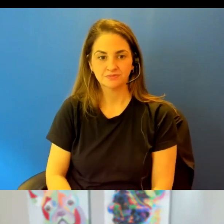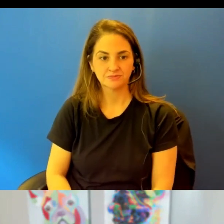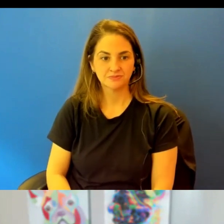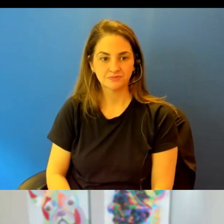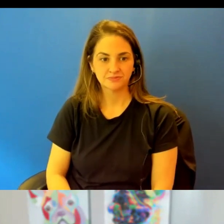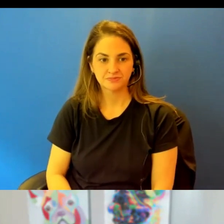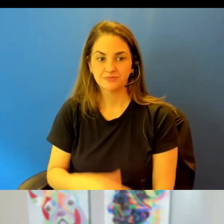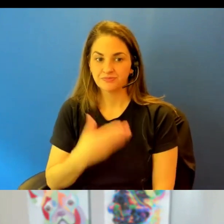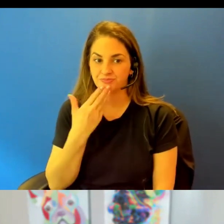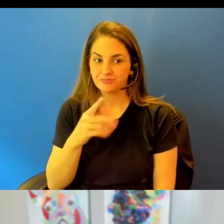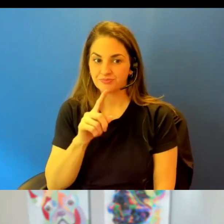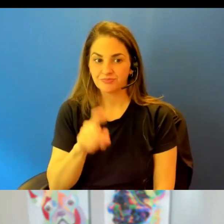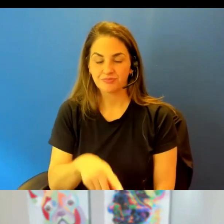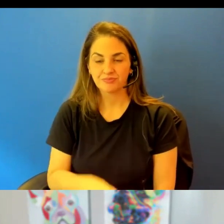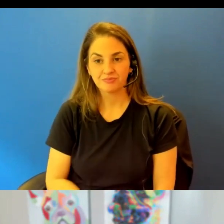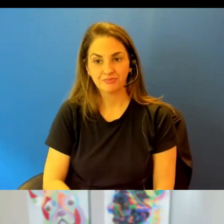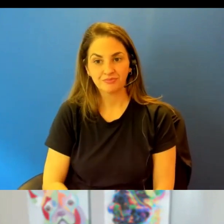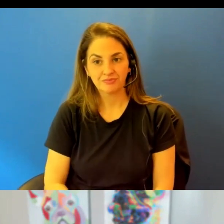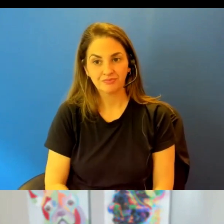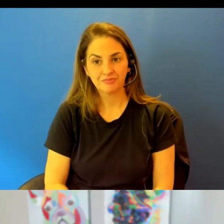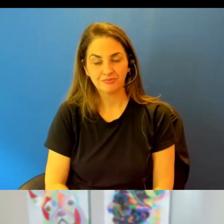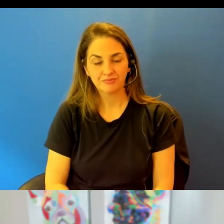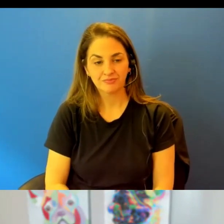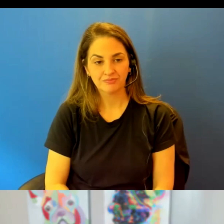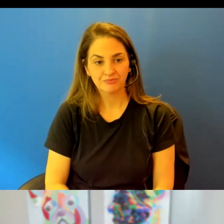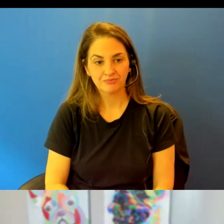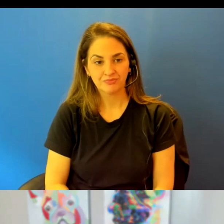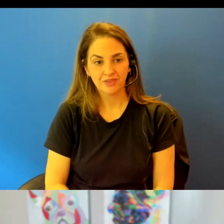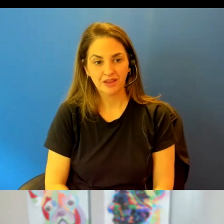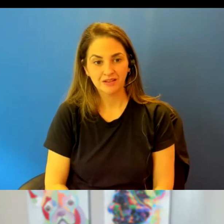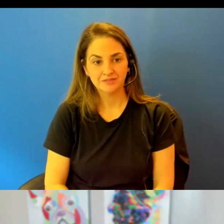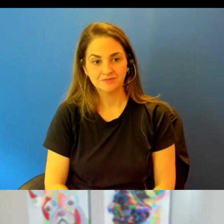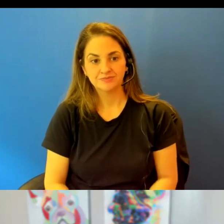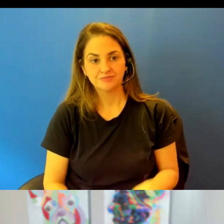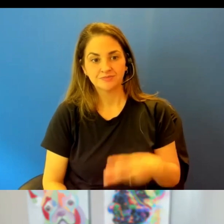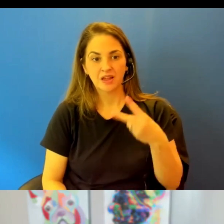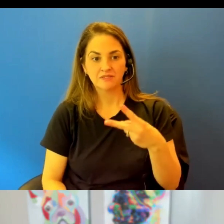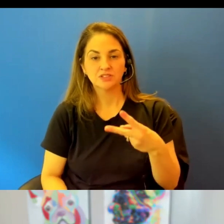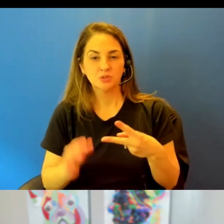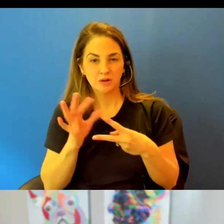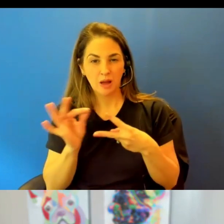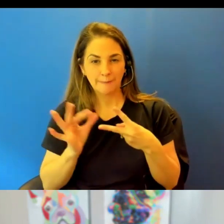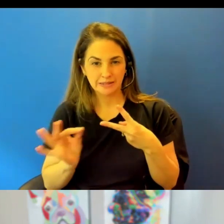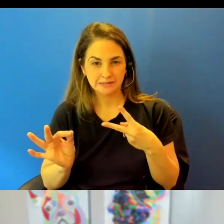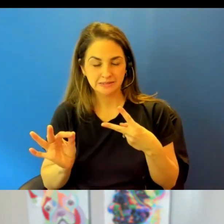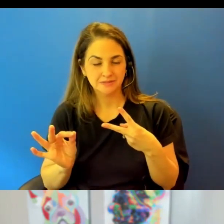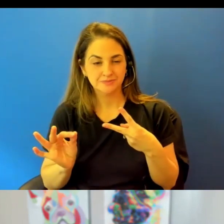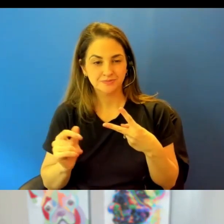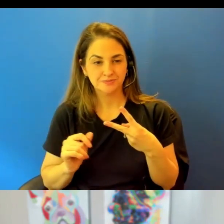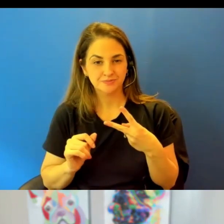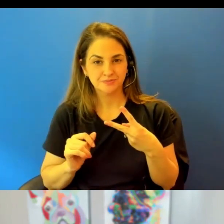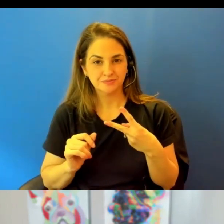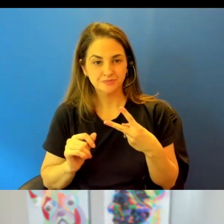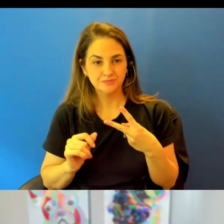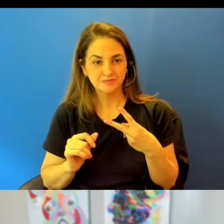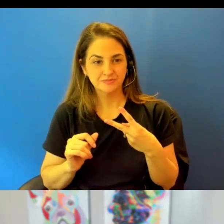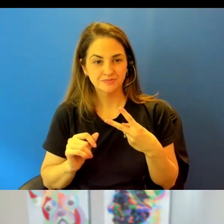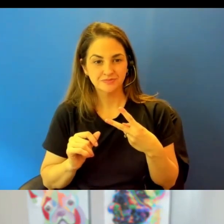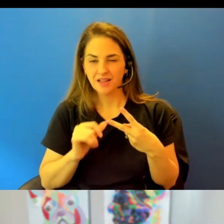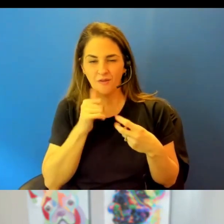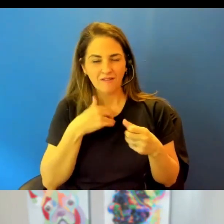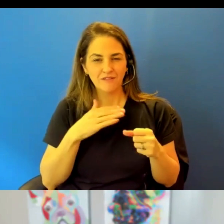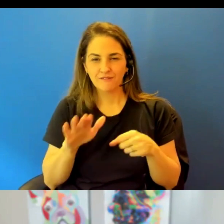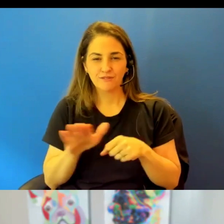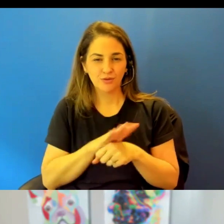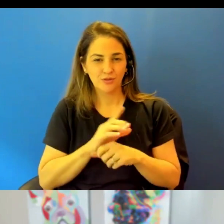It's a really good question. I have two comments I'll share, and I don't think I have a fully fleshed